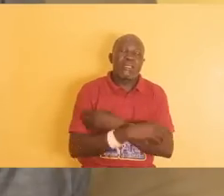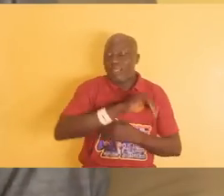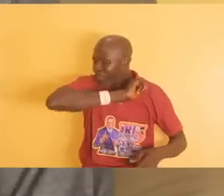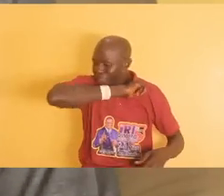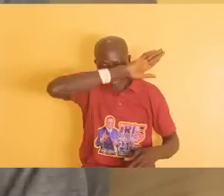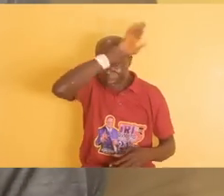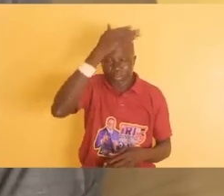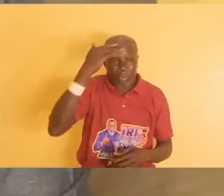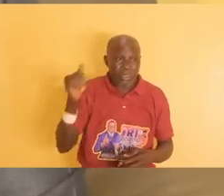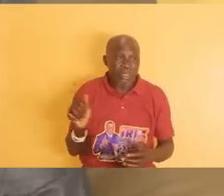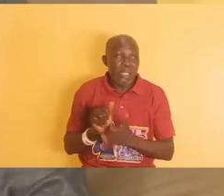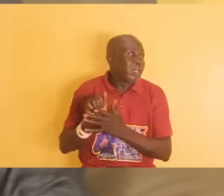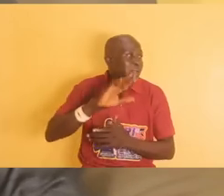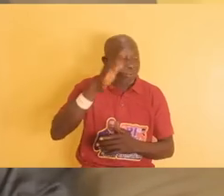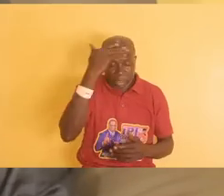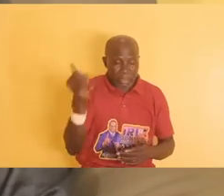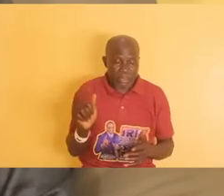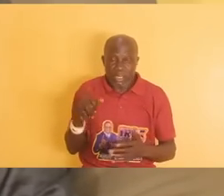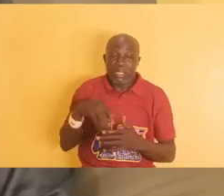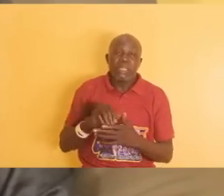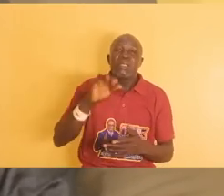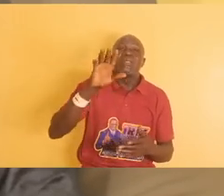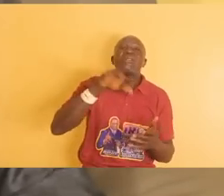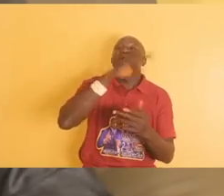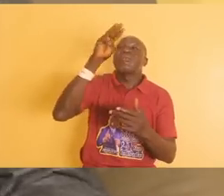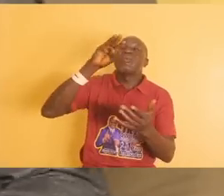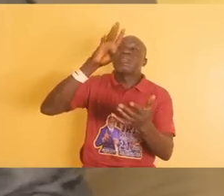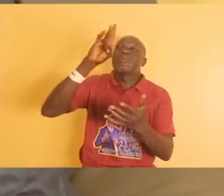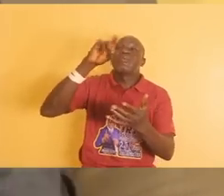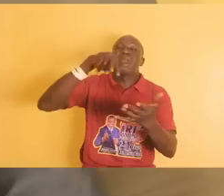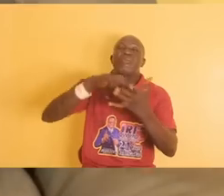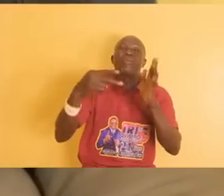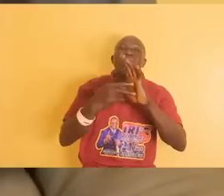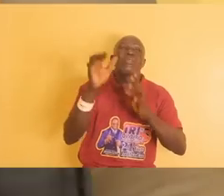September 17th, 1993. I can never forget it. Unforgettable days. I can never forget it.